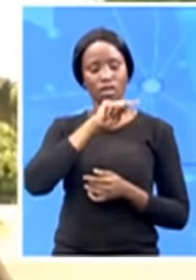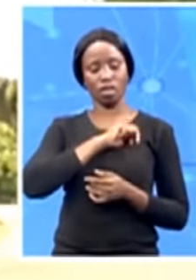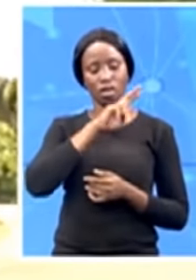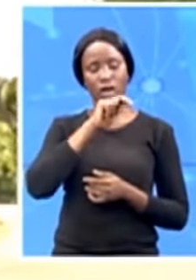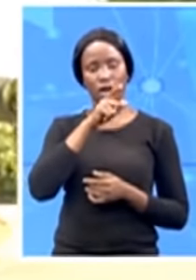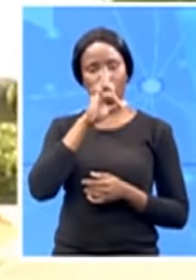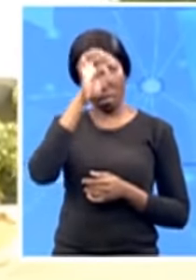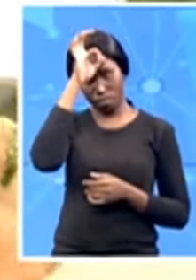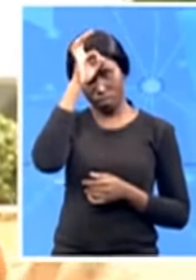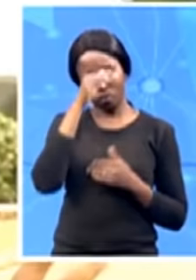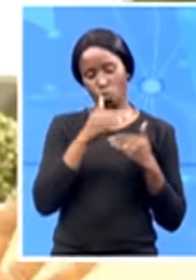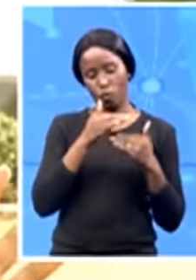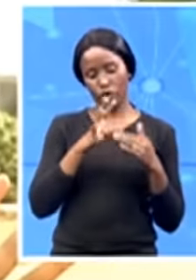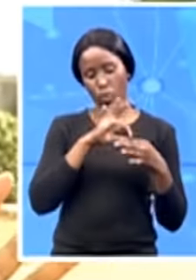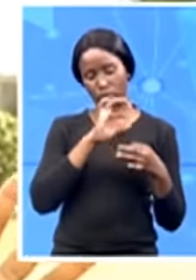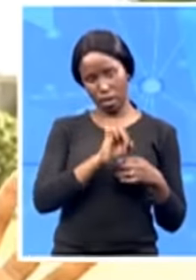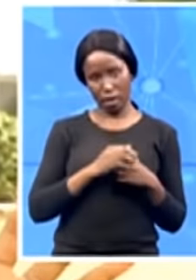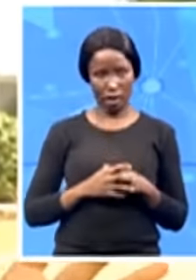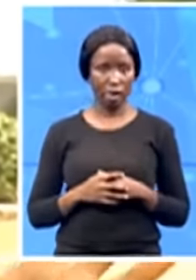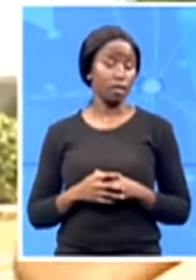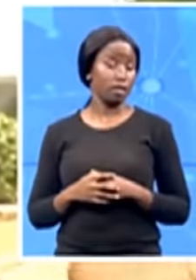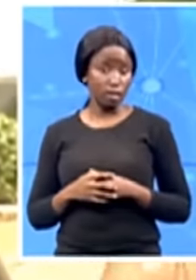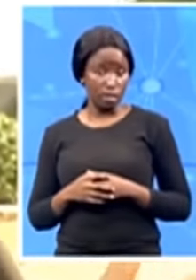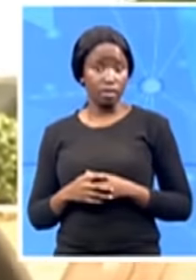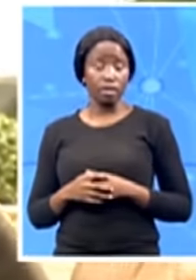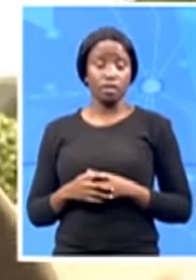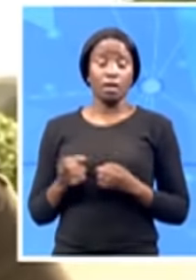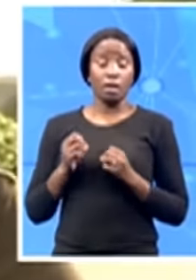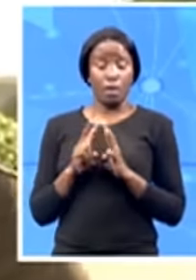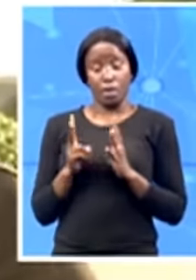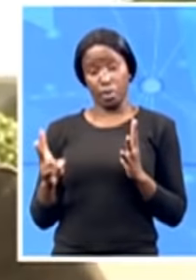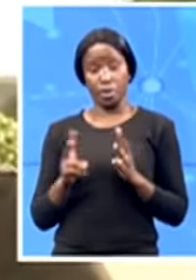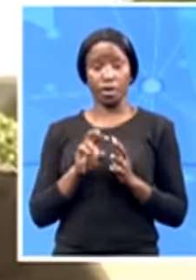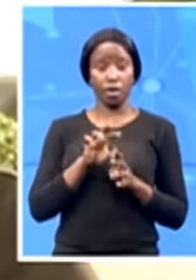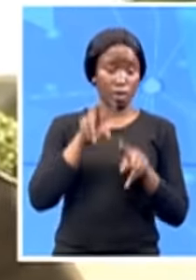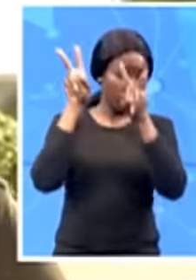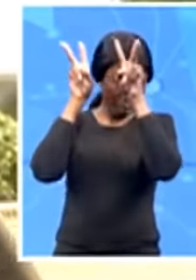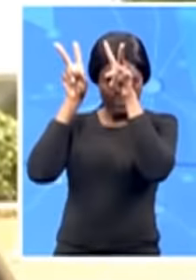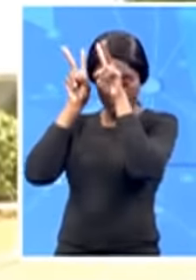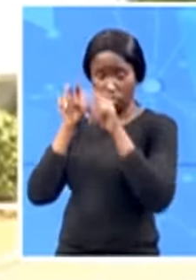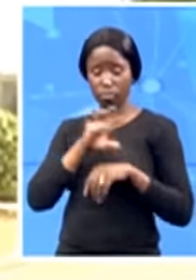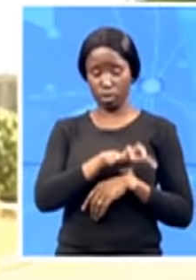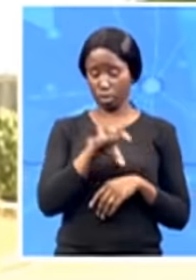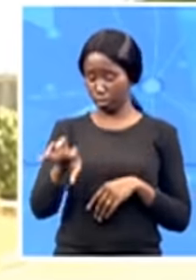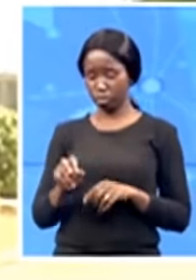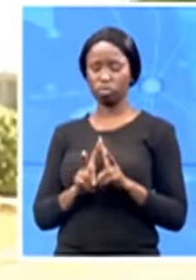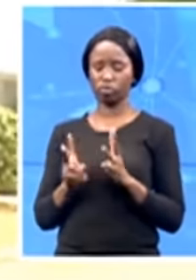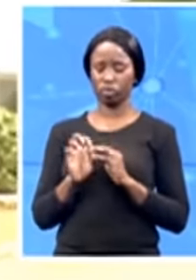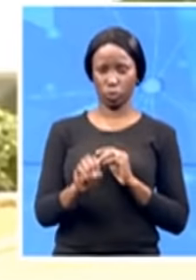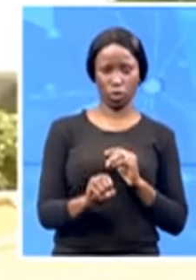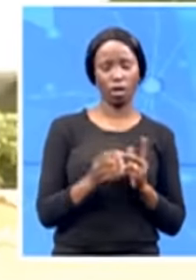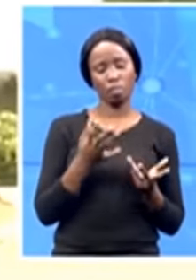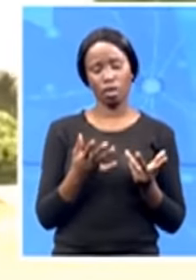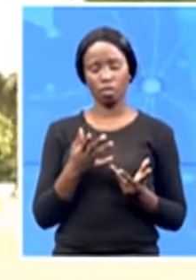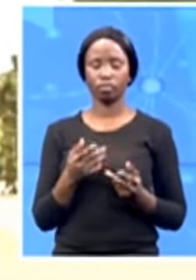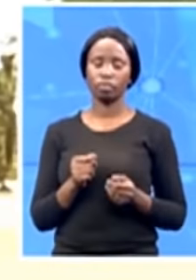There are several prisons around the area which I suppose the Department of Corrections Correctional Services will then have to decide where the